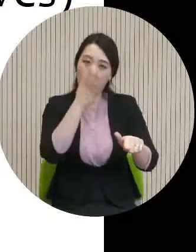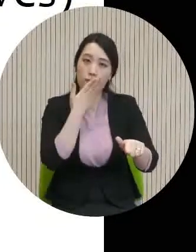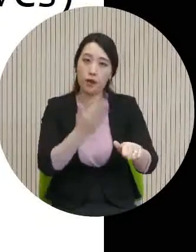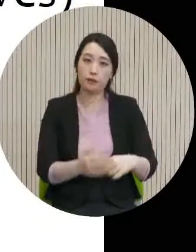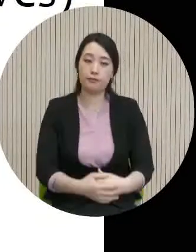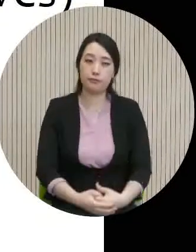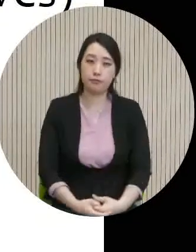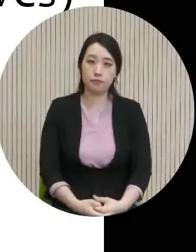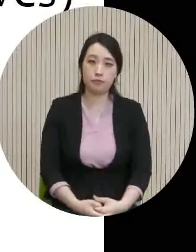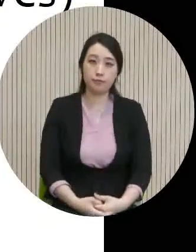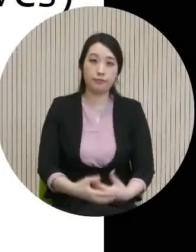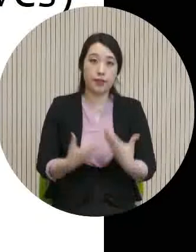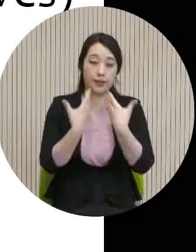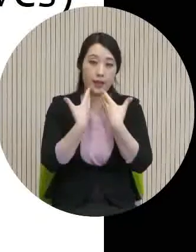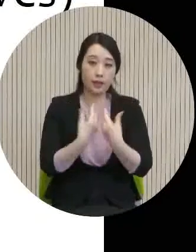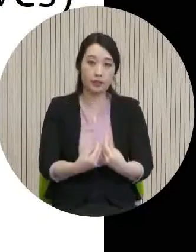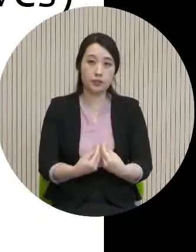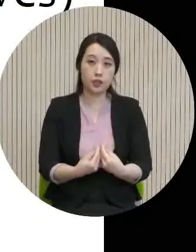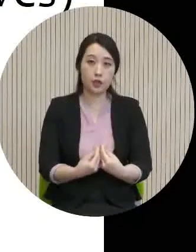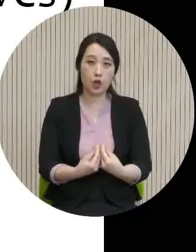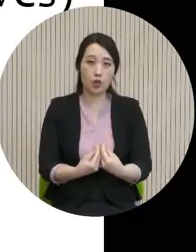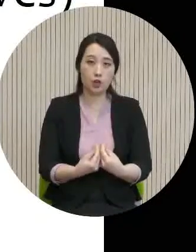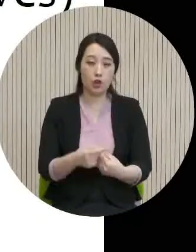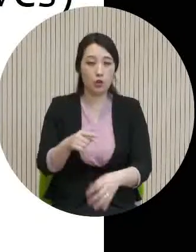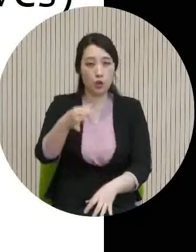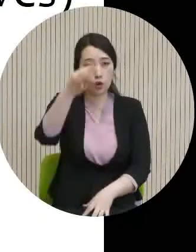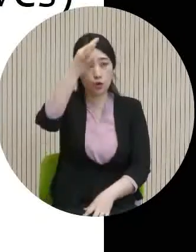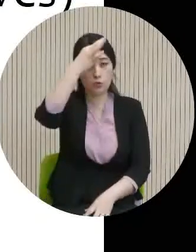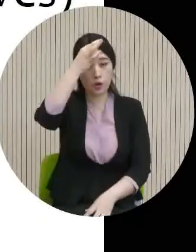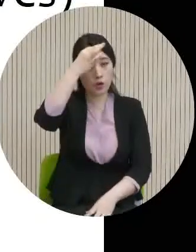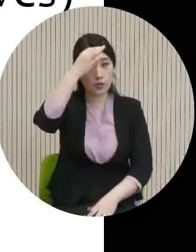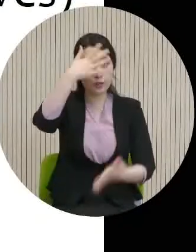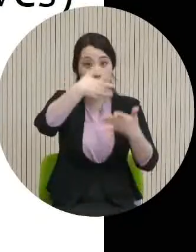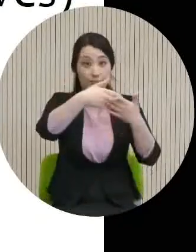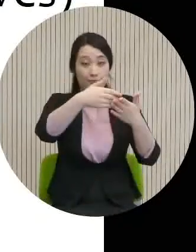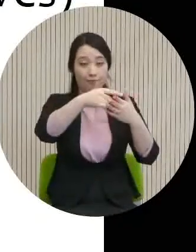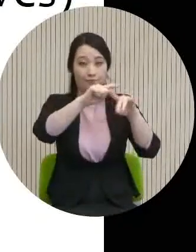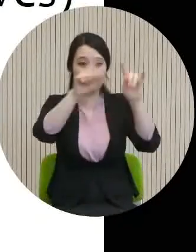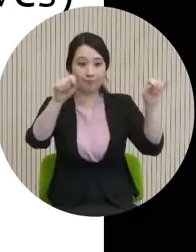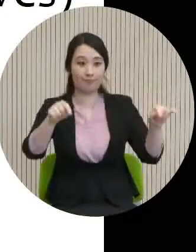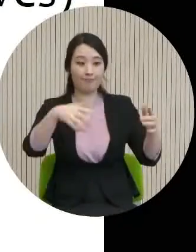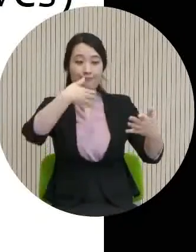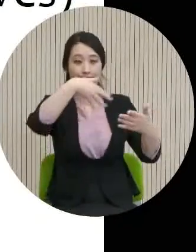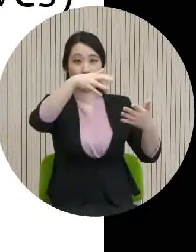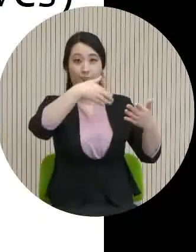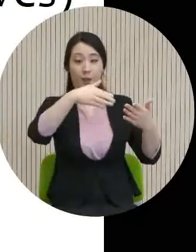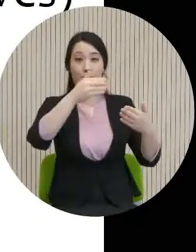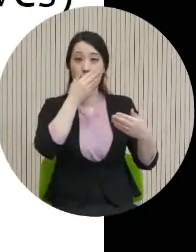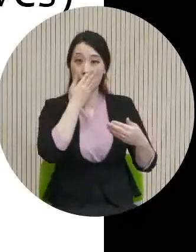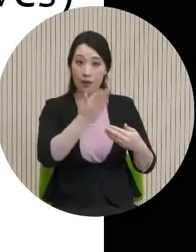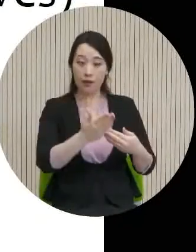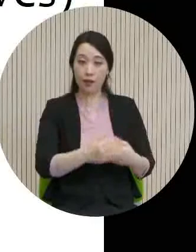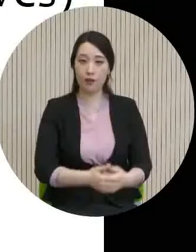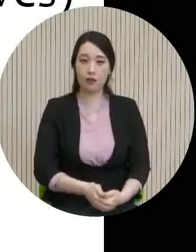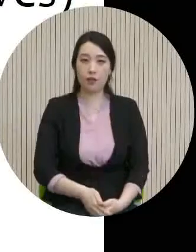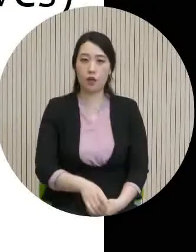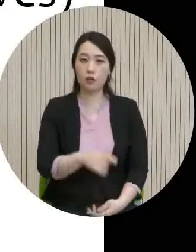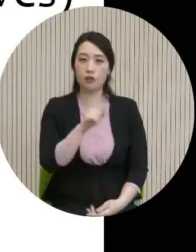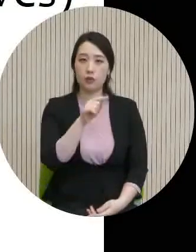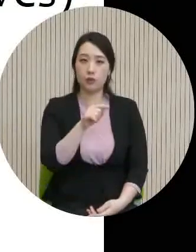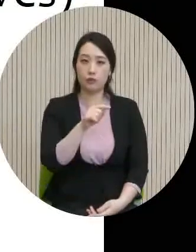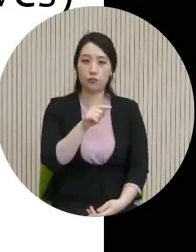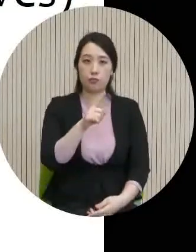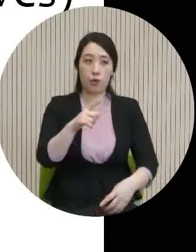create more dramatic artistic works for the enjoyment of all. There's also the hardcore economic